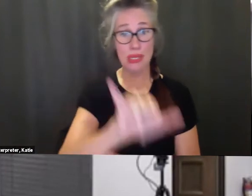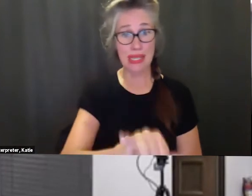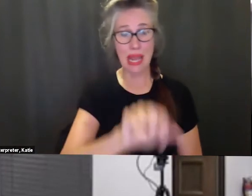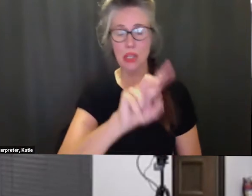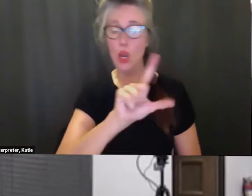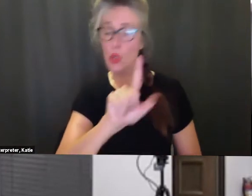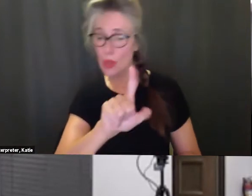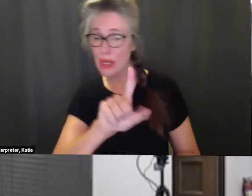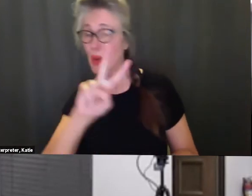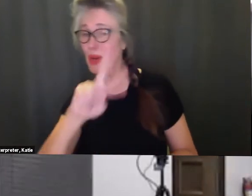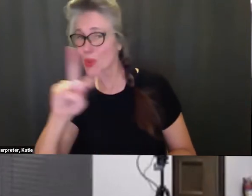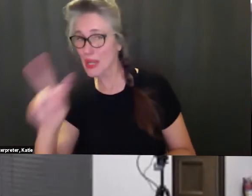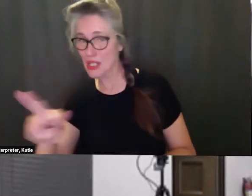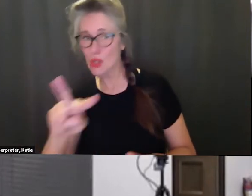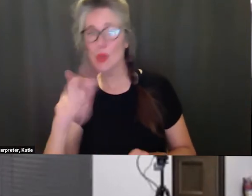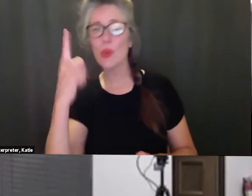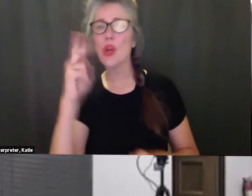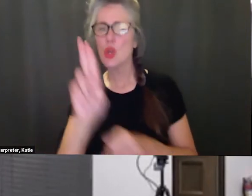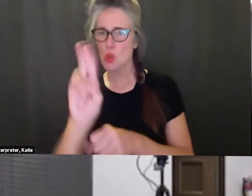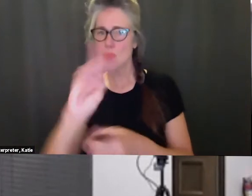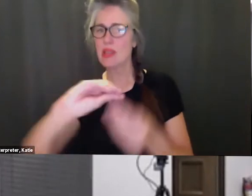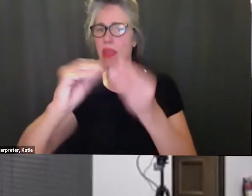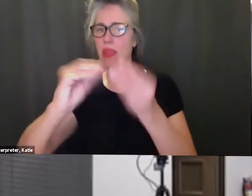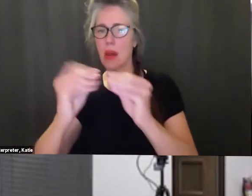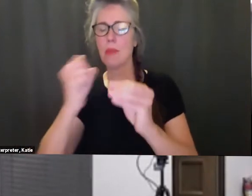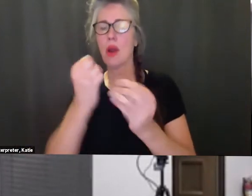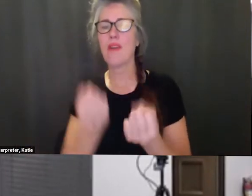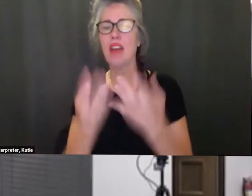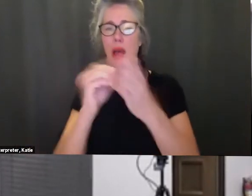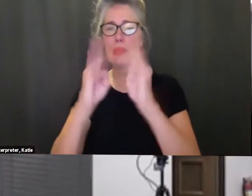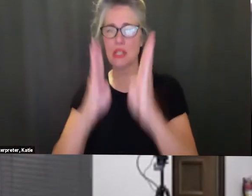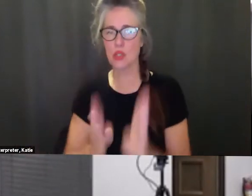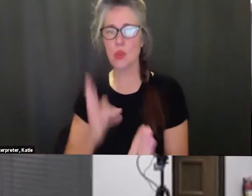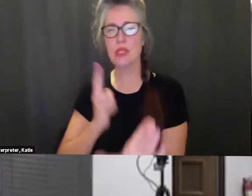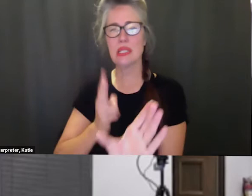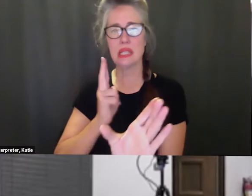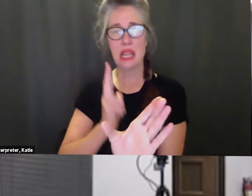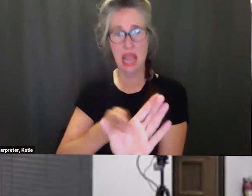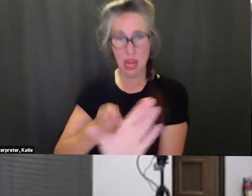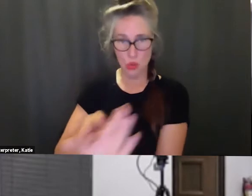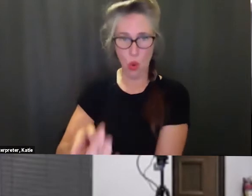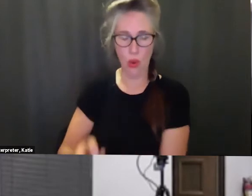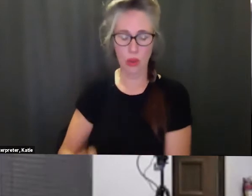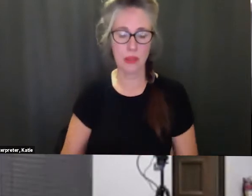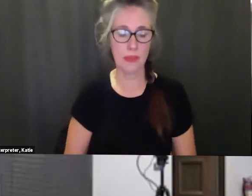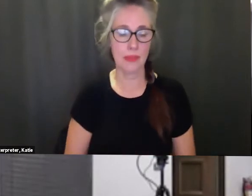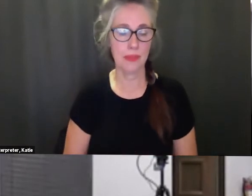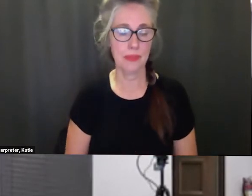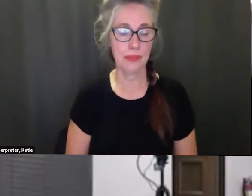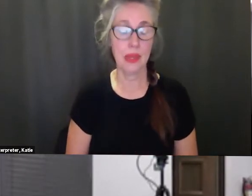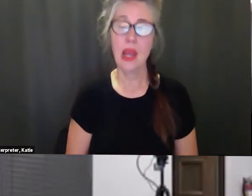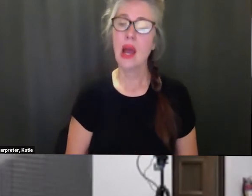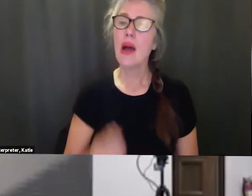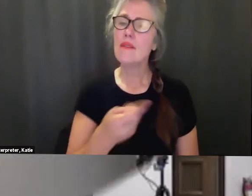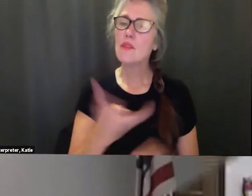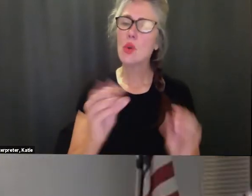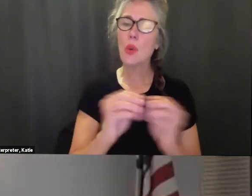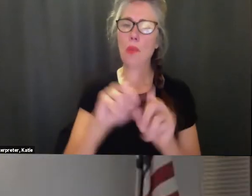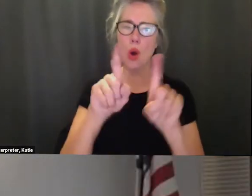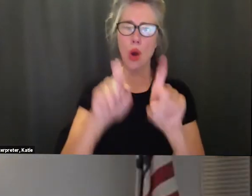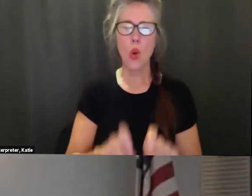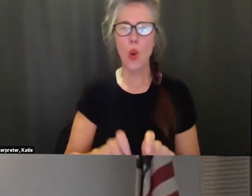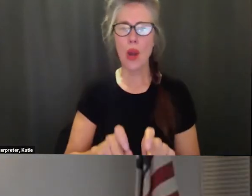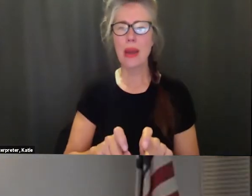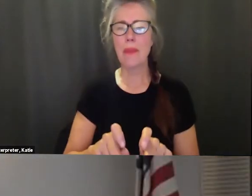21-22 enrollment. Okay, thank you. A couple other questions. One about the trailer bill on the